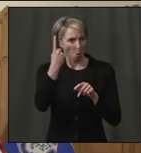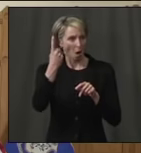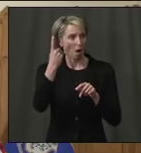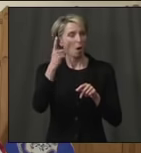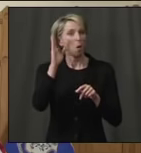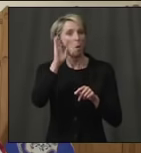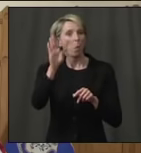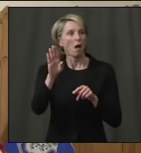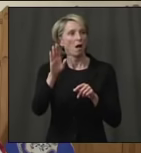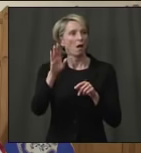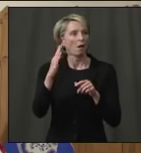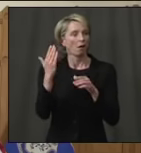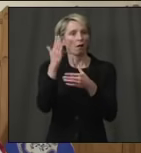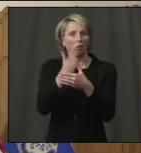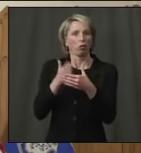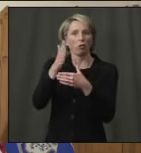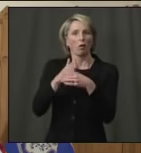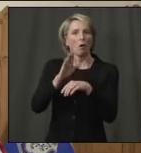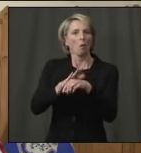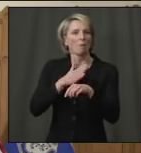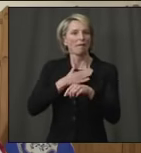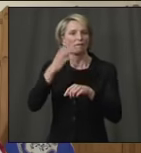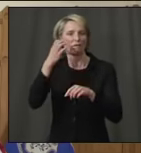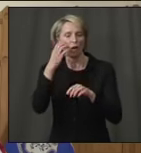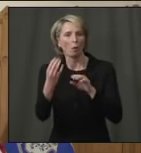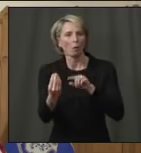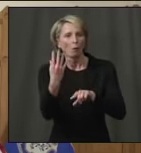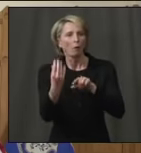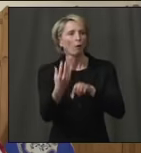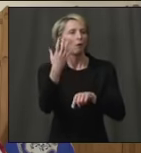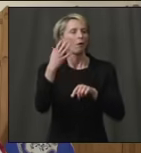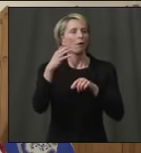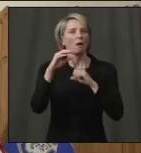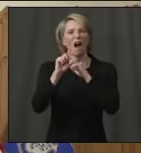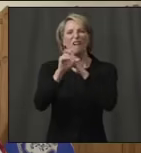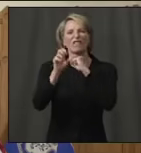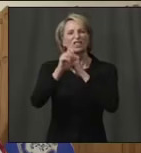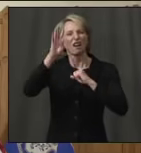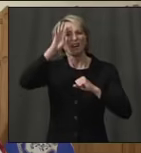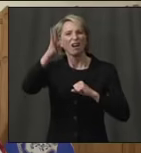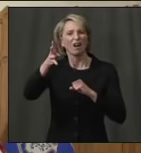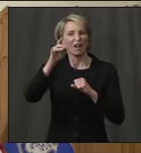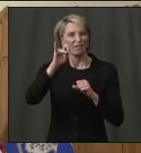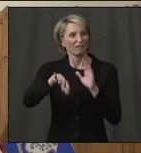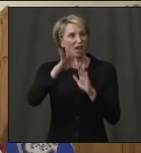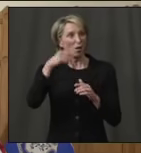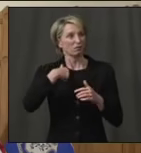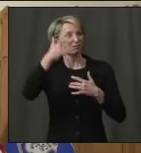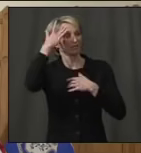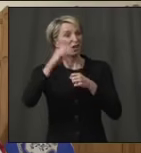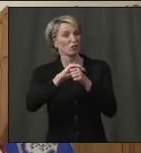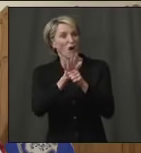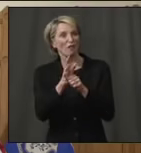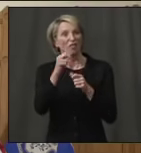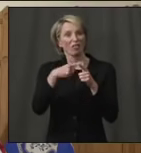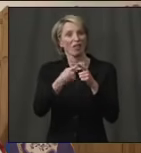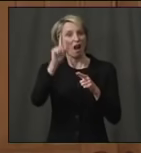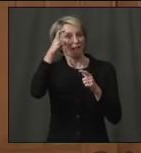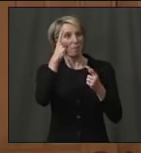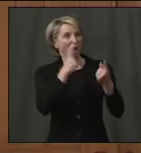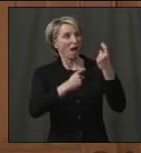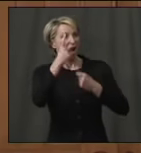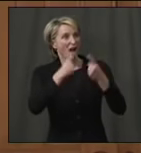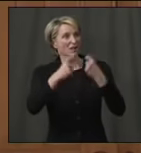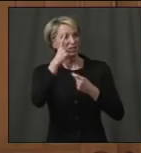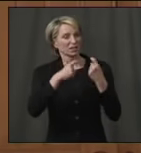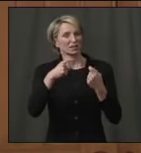iPhone for, you know, whatever, ventilators. Yeah, no, One of the reasons we picked Microsoft is